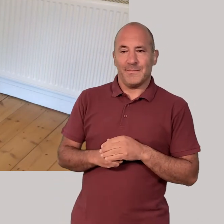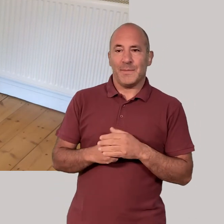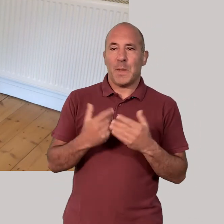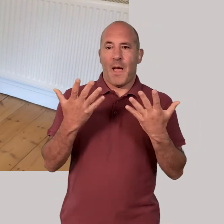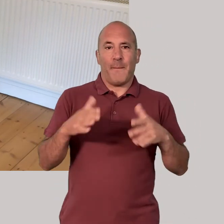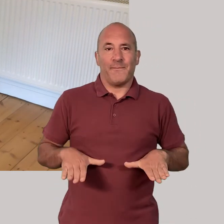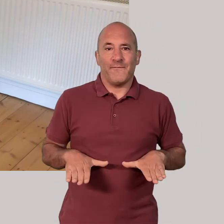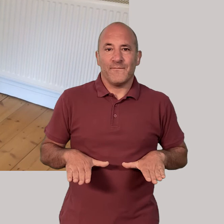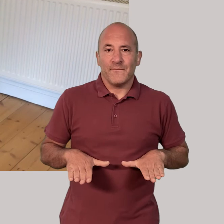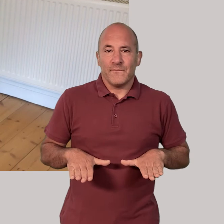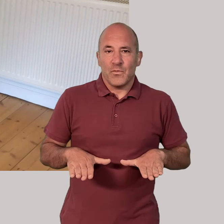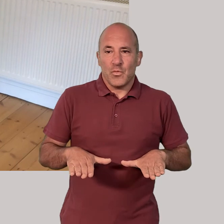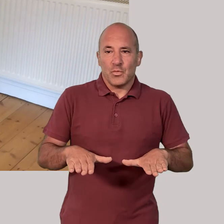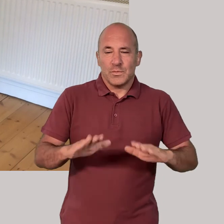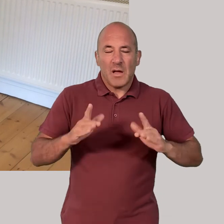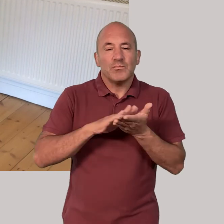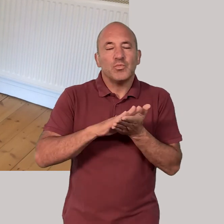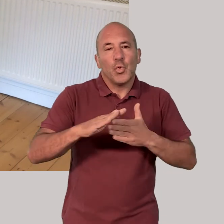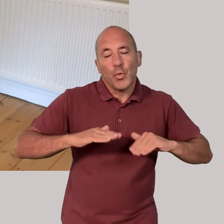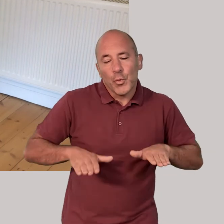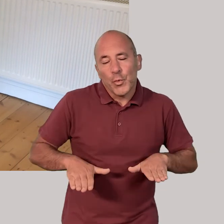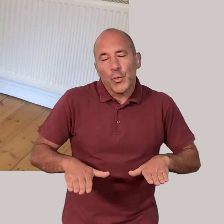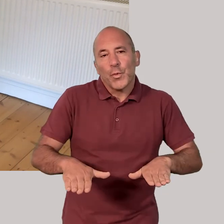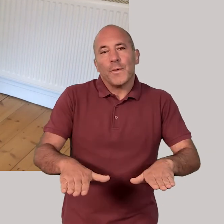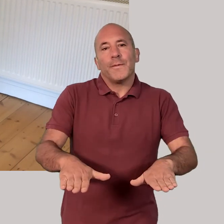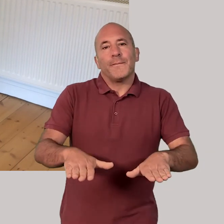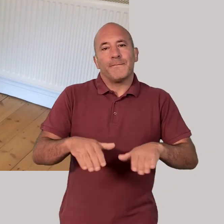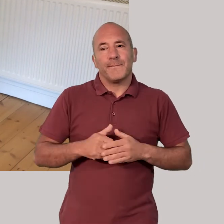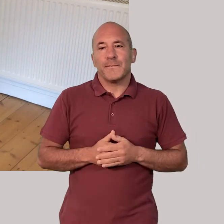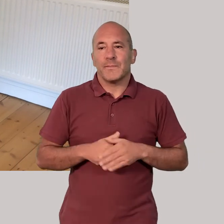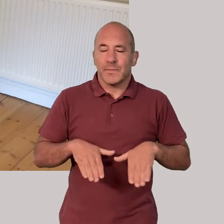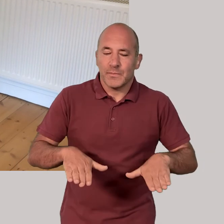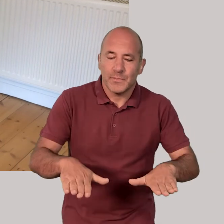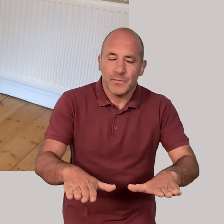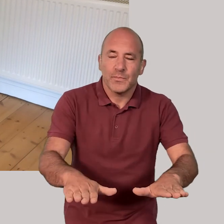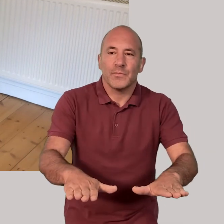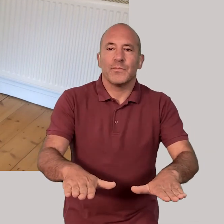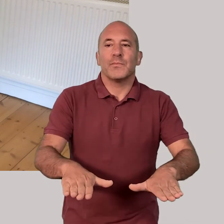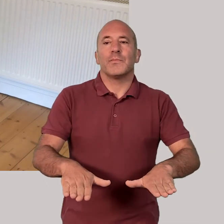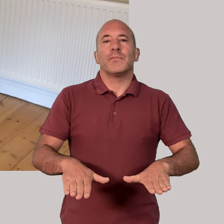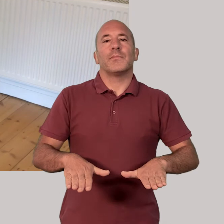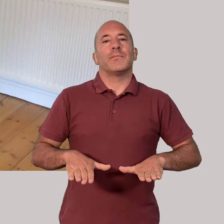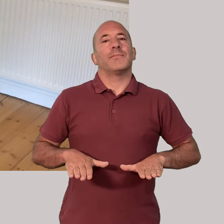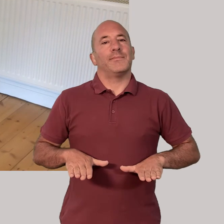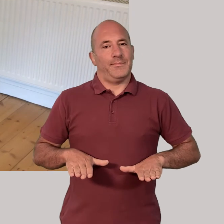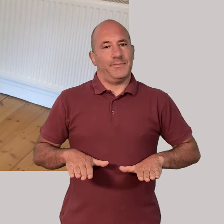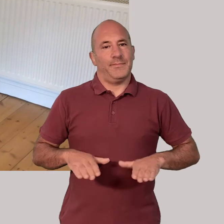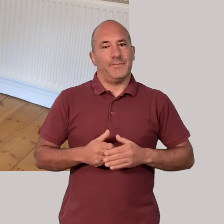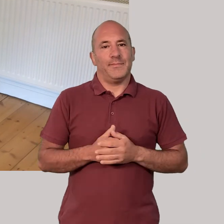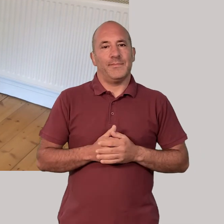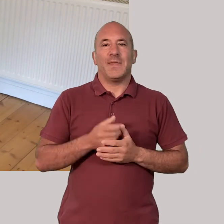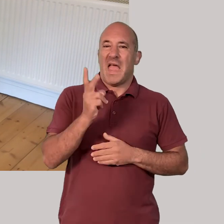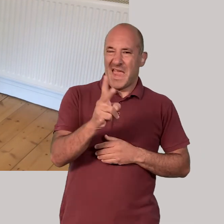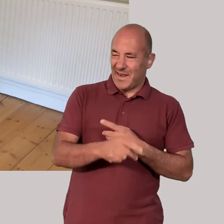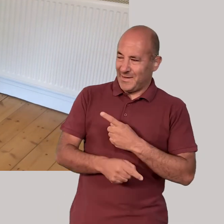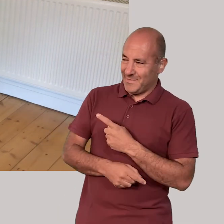and take both arms forwards. Just smooth your legs forwards and then smooth your legs back. Go